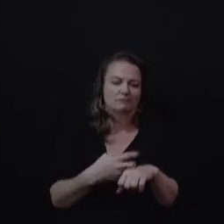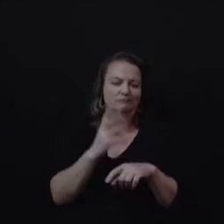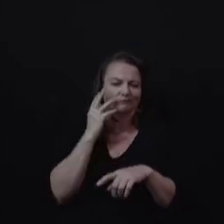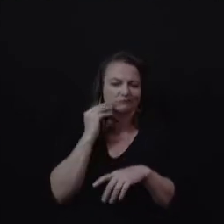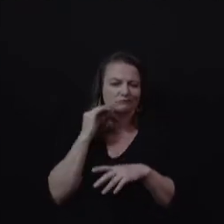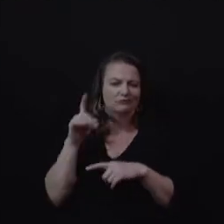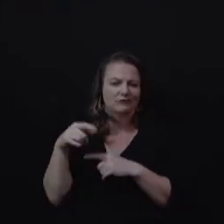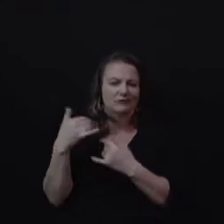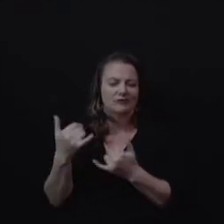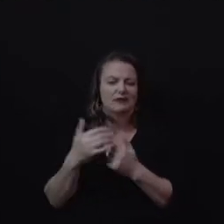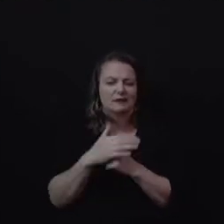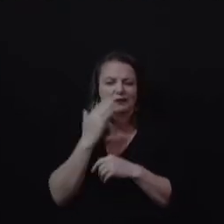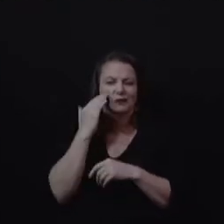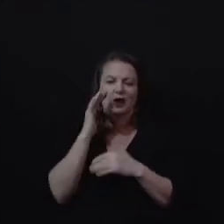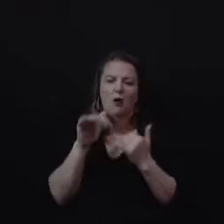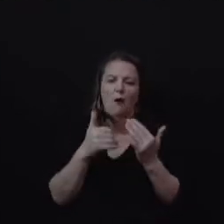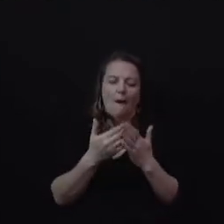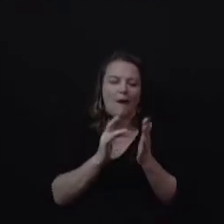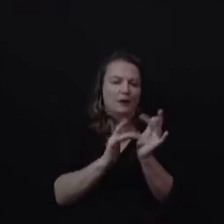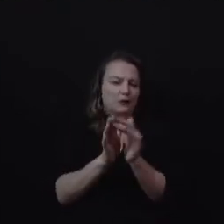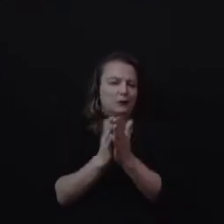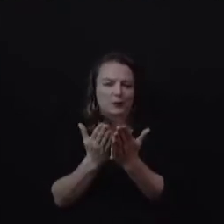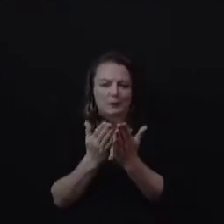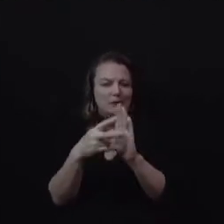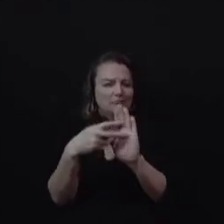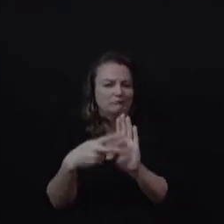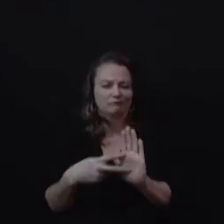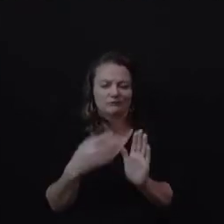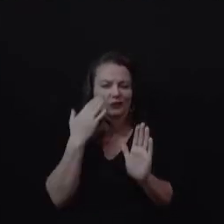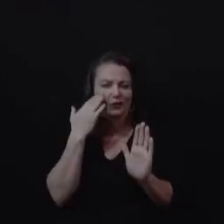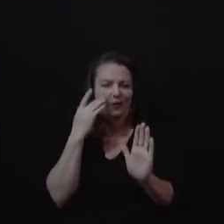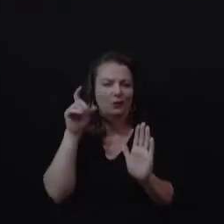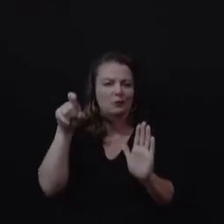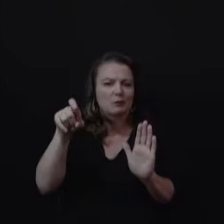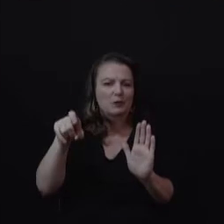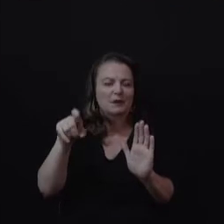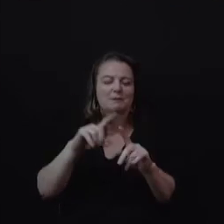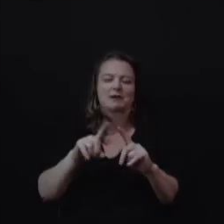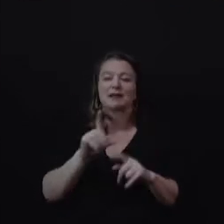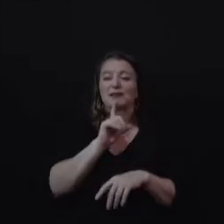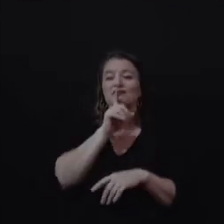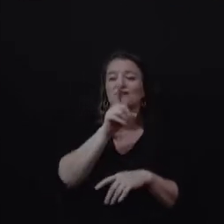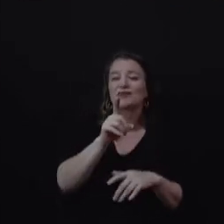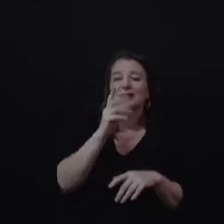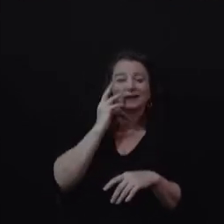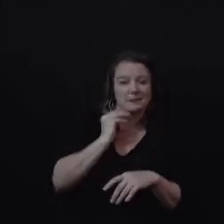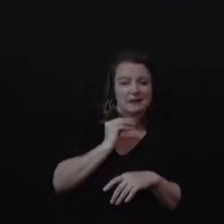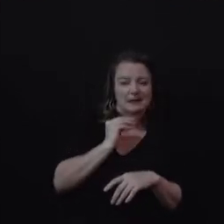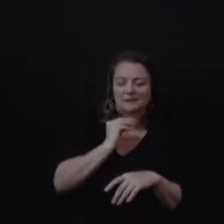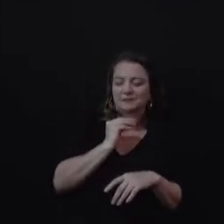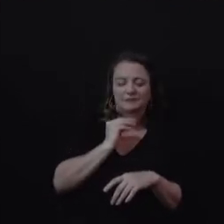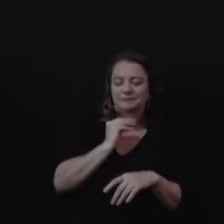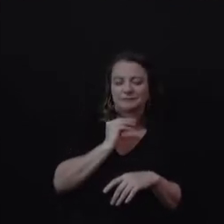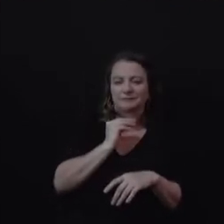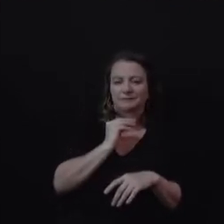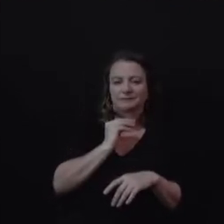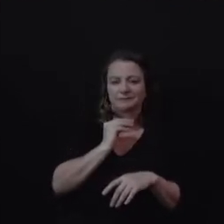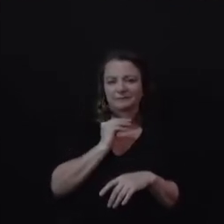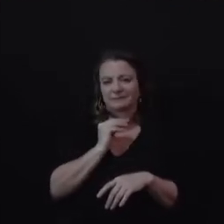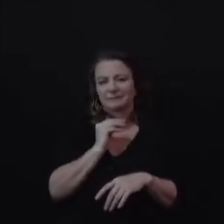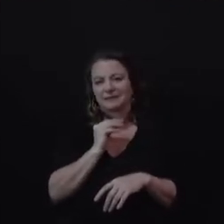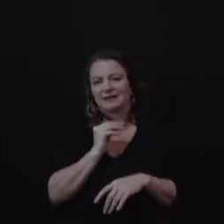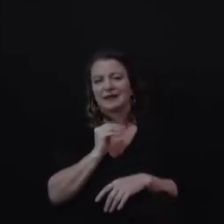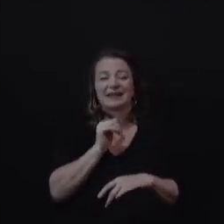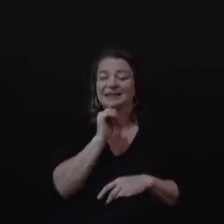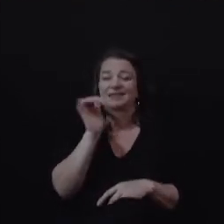all the cliches, you know all the scriptures, you know what it's supposed to be. But the reality is, it ain't that. Sorry for the grammar. It is